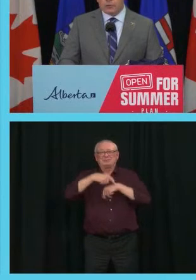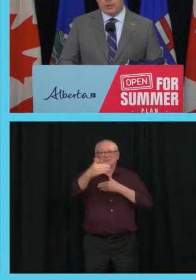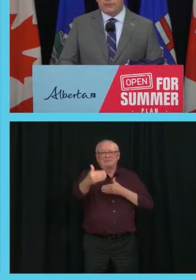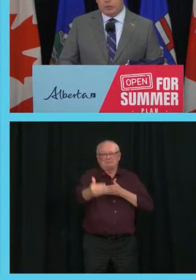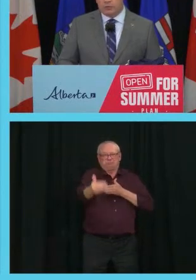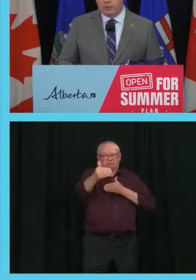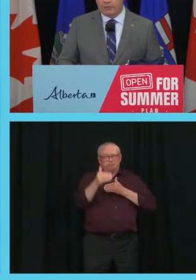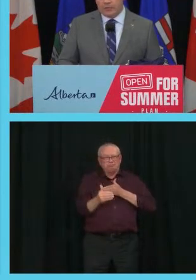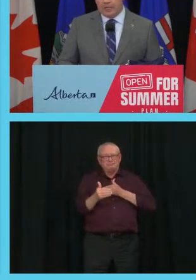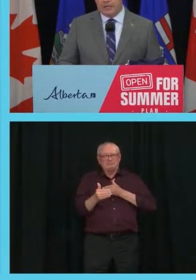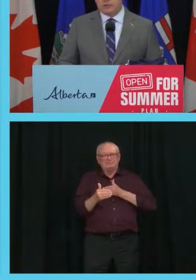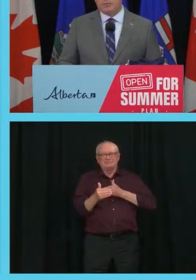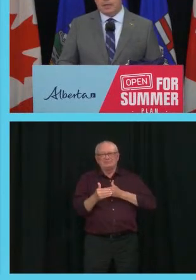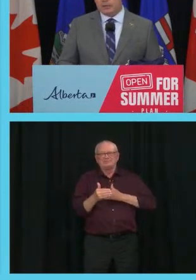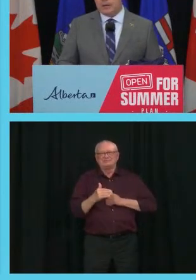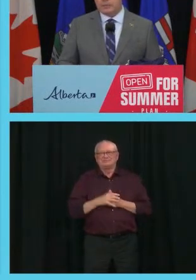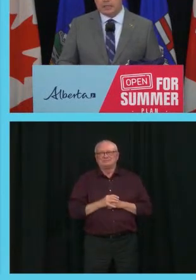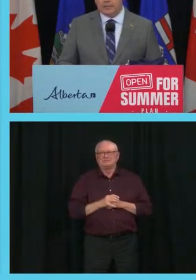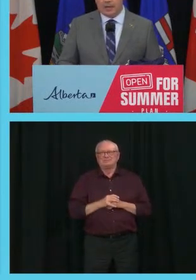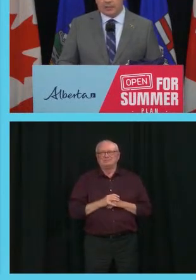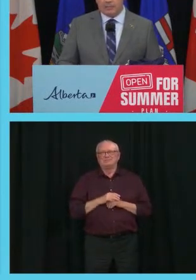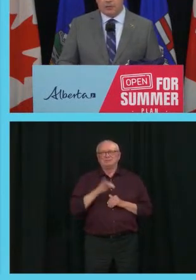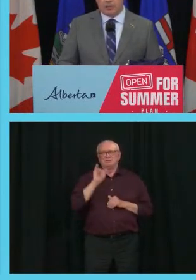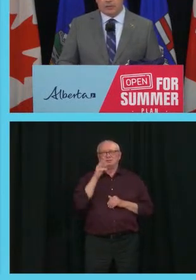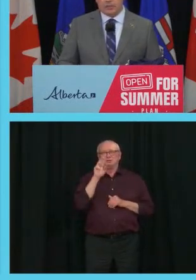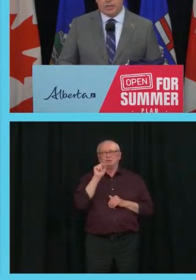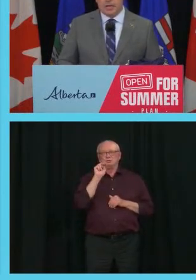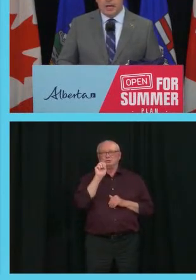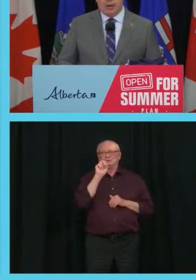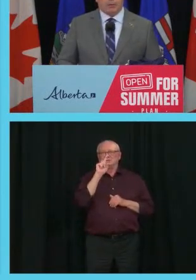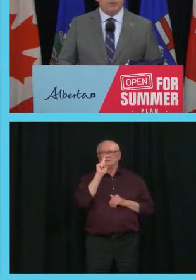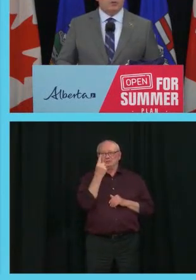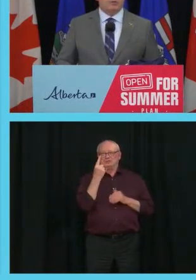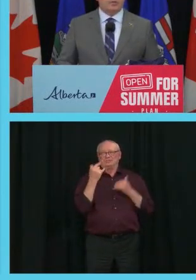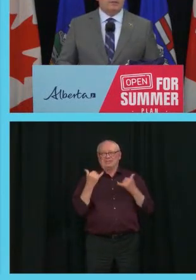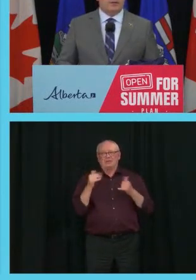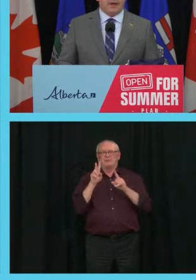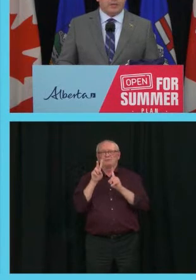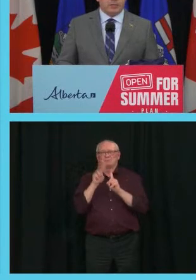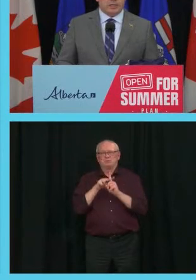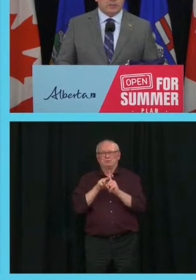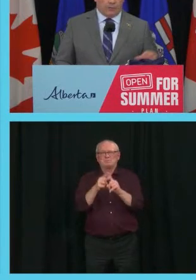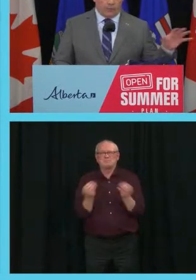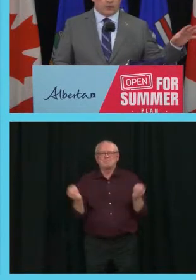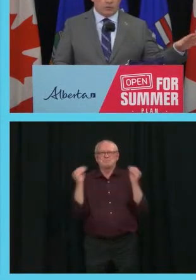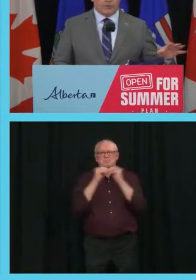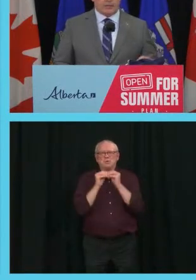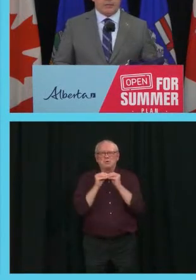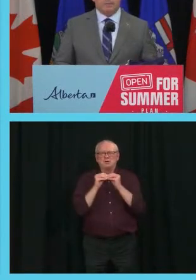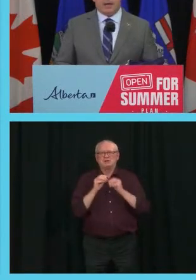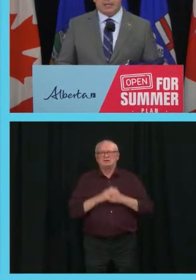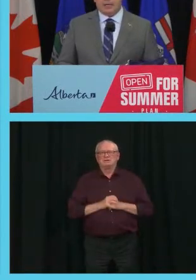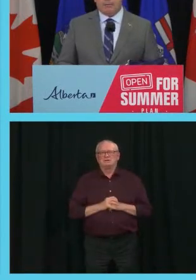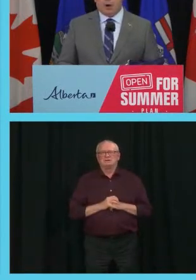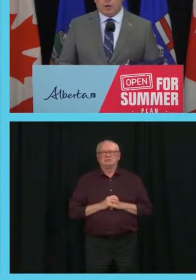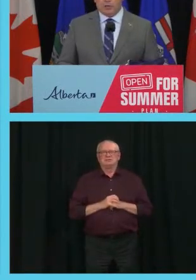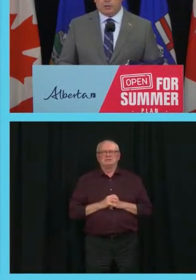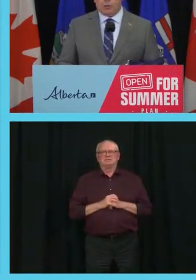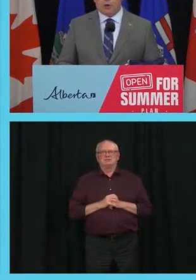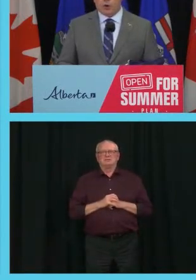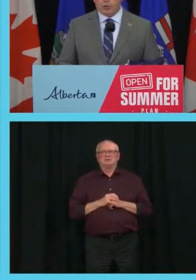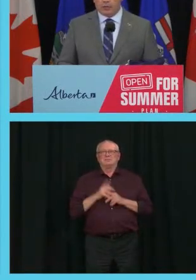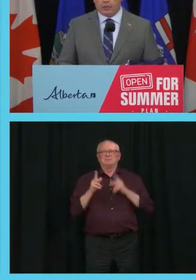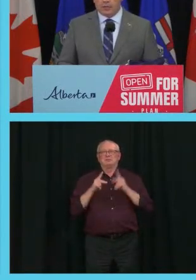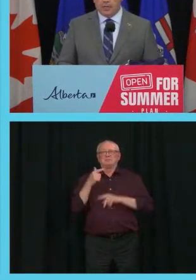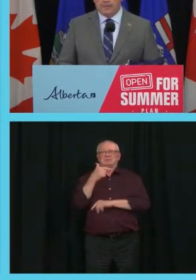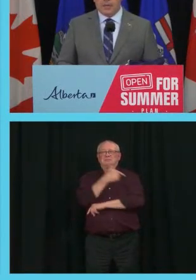the 1st of June, we've seen a tremendous uptick in vaccine bookings. Albertans who received their vaccines, their first dose vaccines, back in March